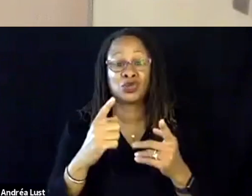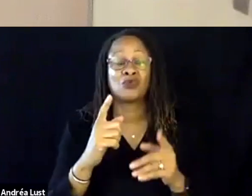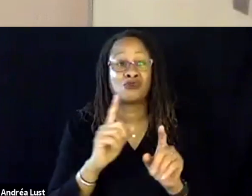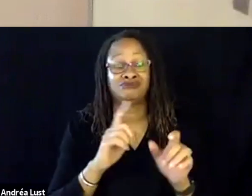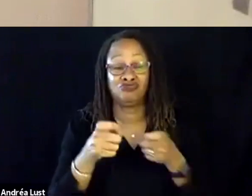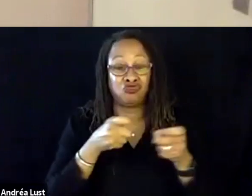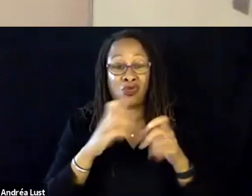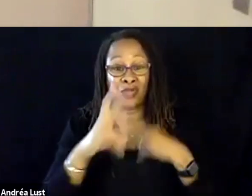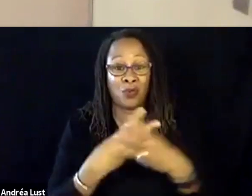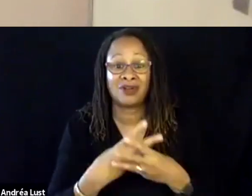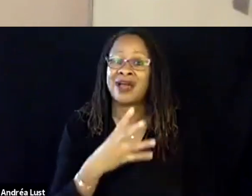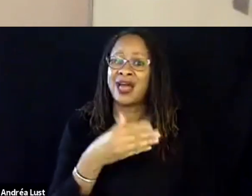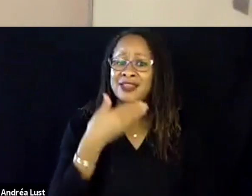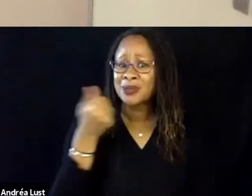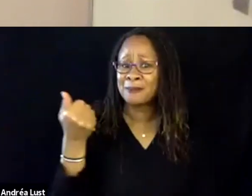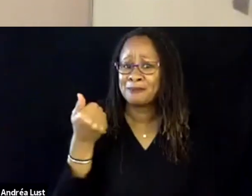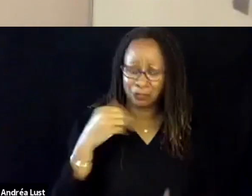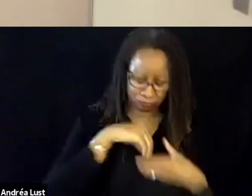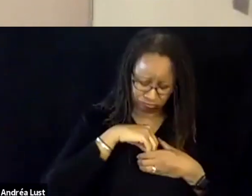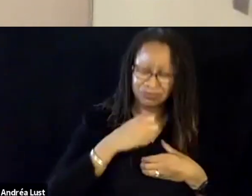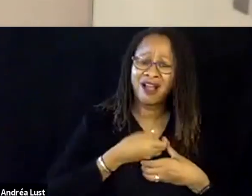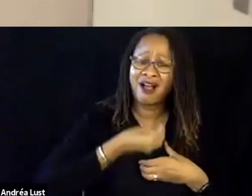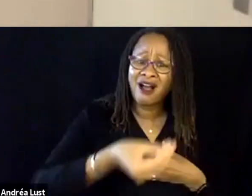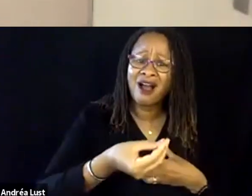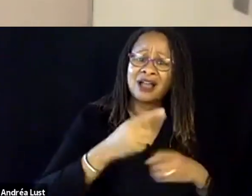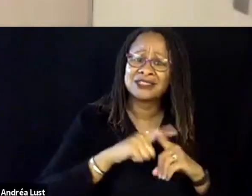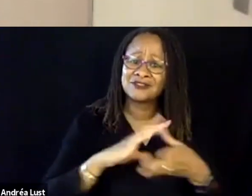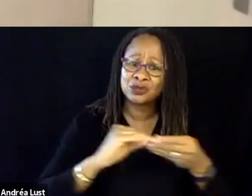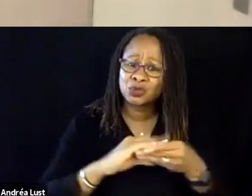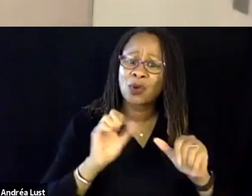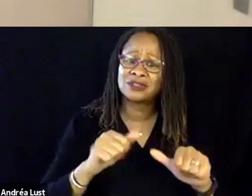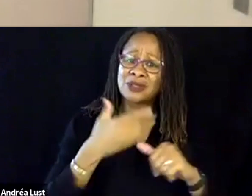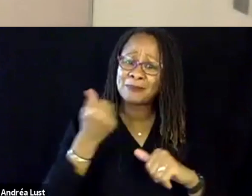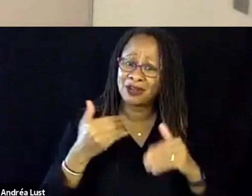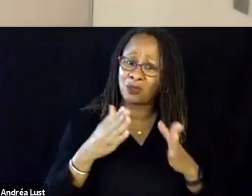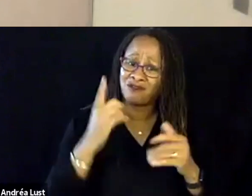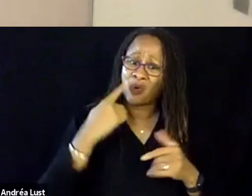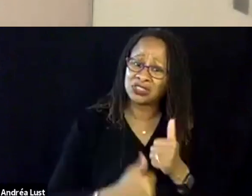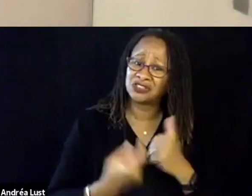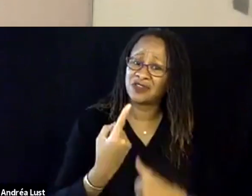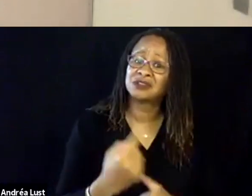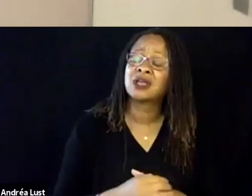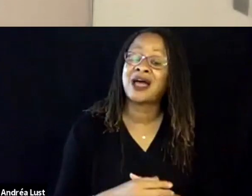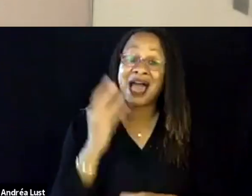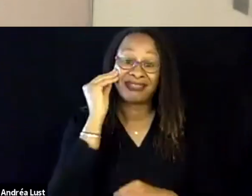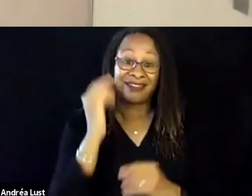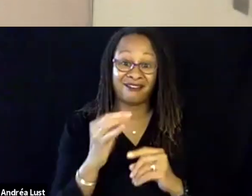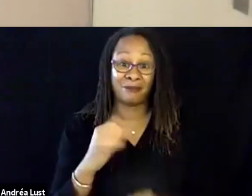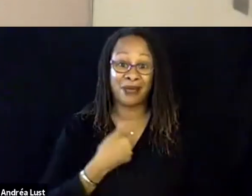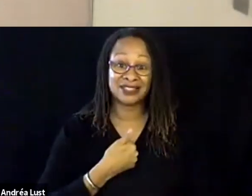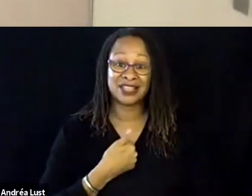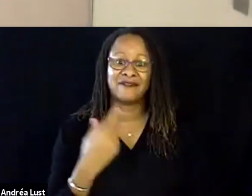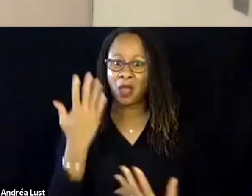there's a better version of us all tied up in that and a different story. So I think of myself and why I'm here on